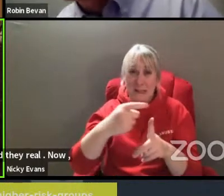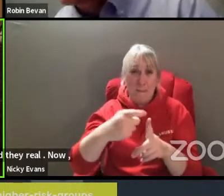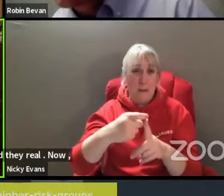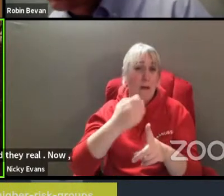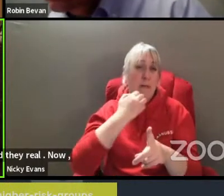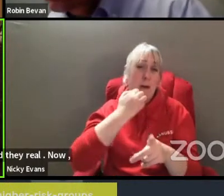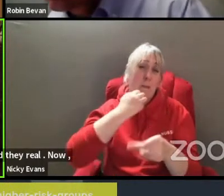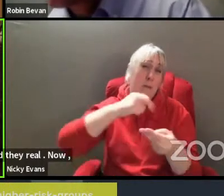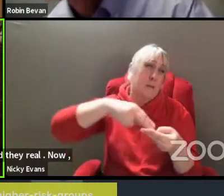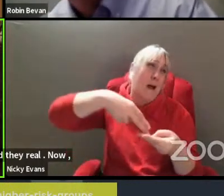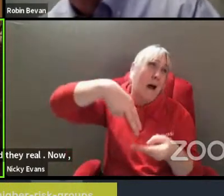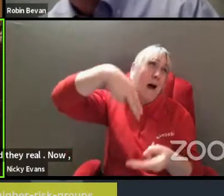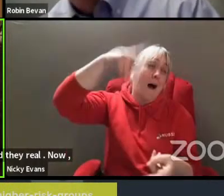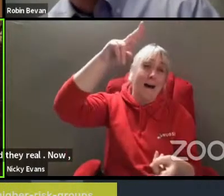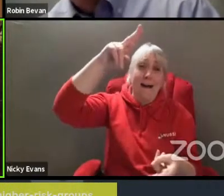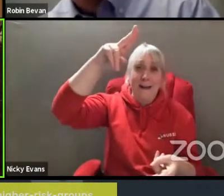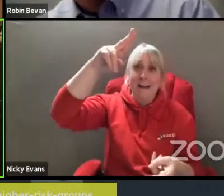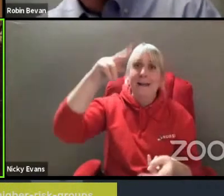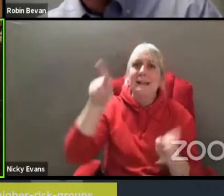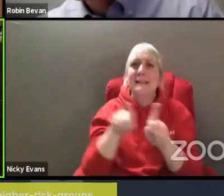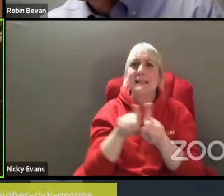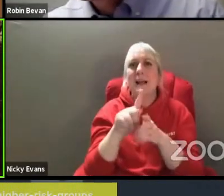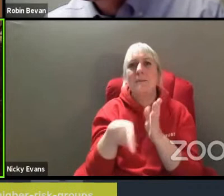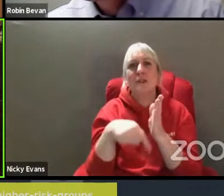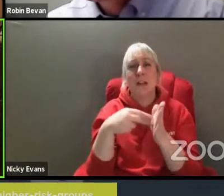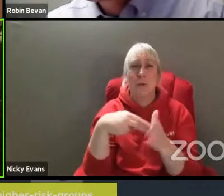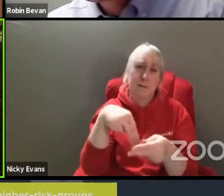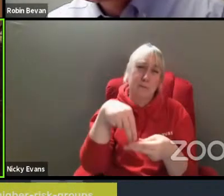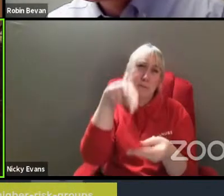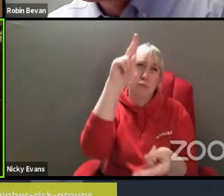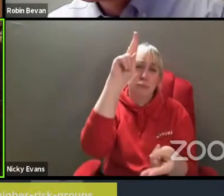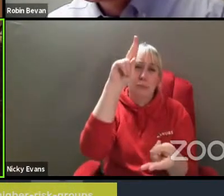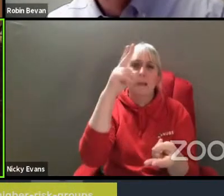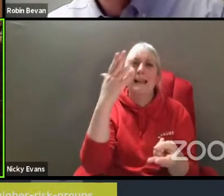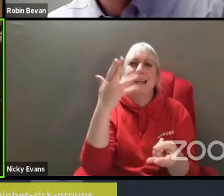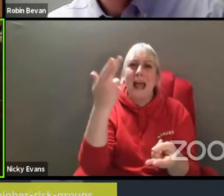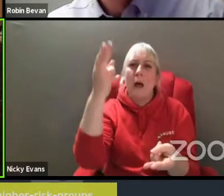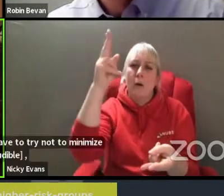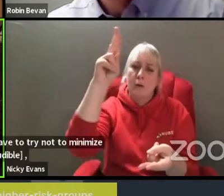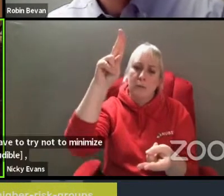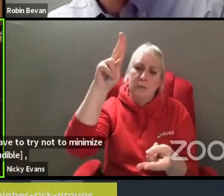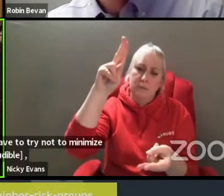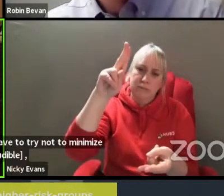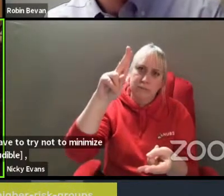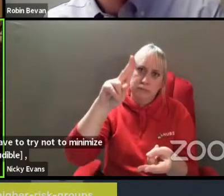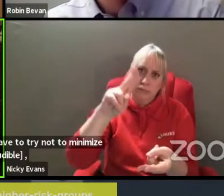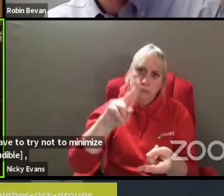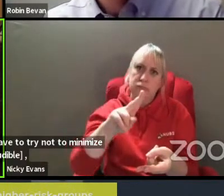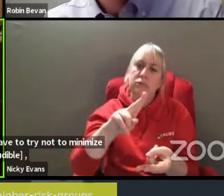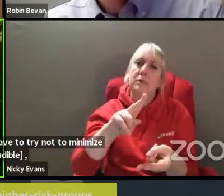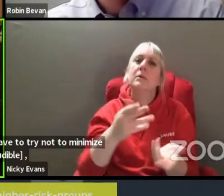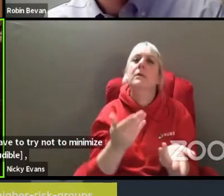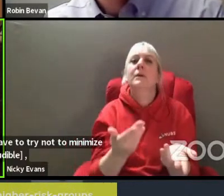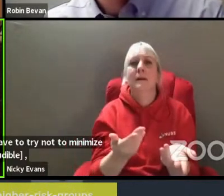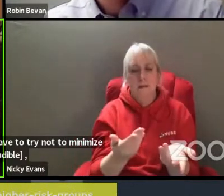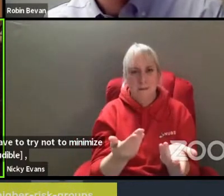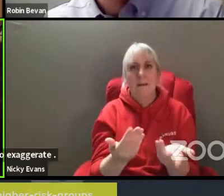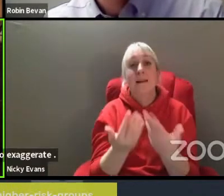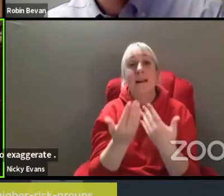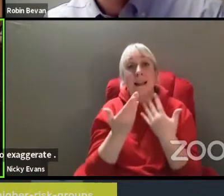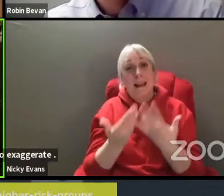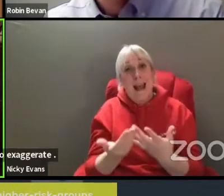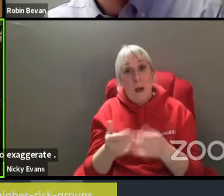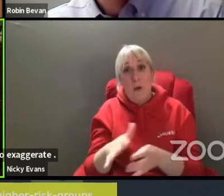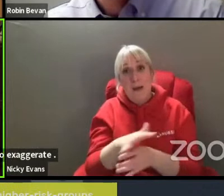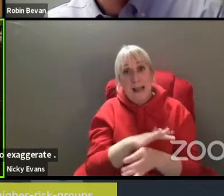January, they were really high. They have fallen back. And now cases amongst primary and secondary children are at the sorts of levels